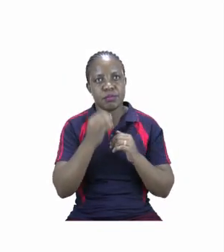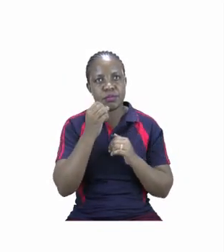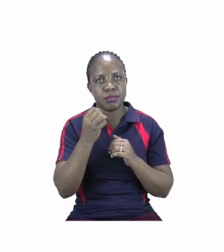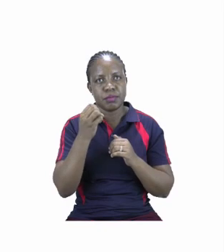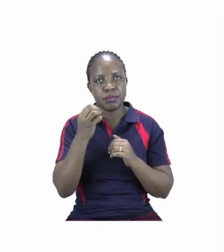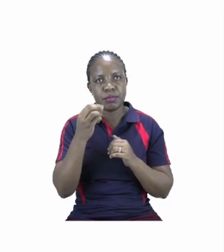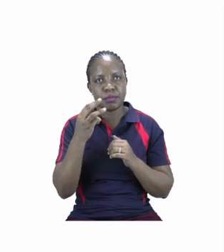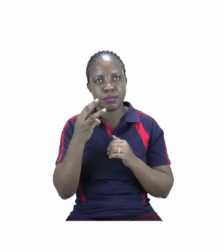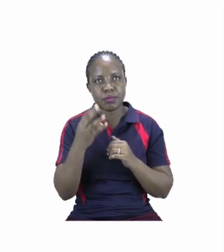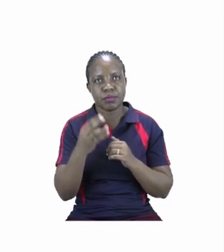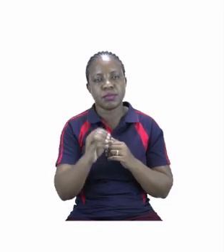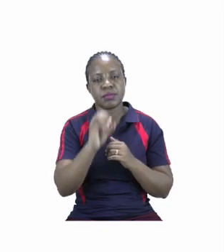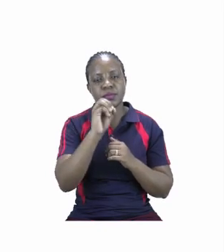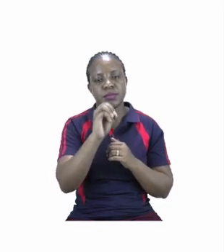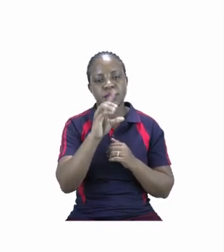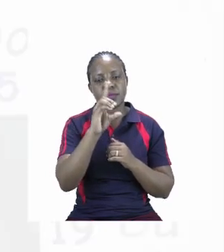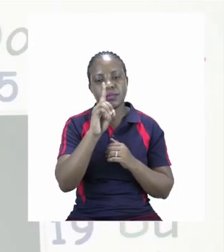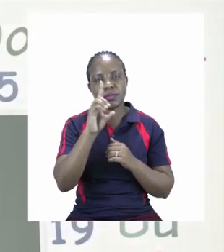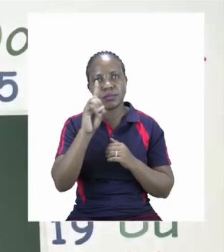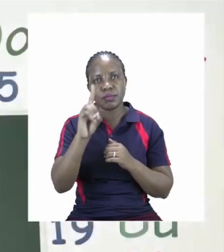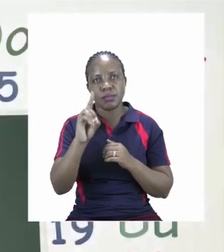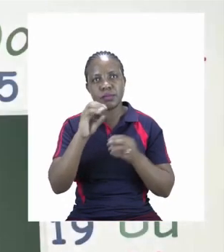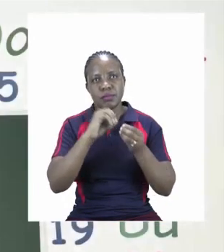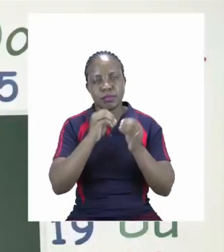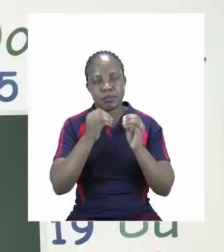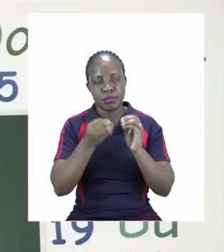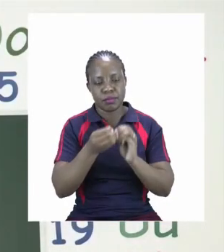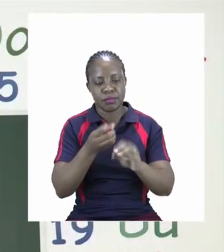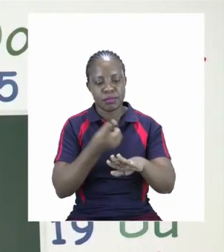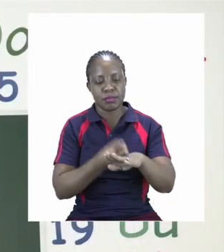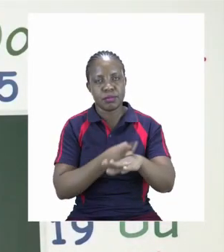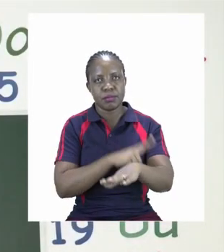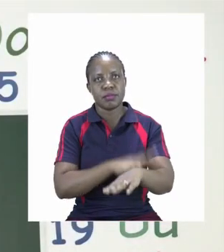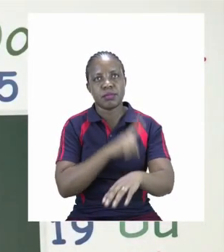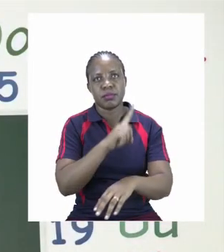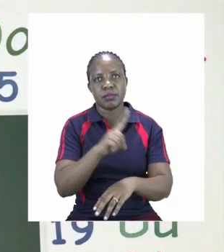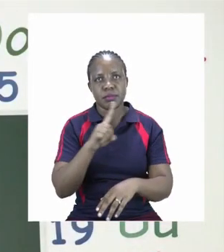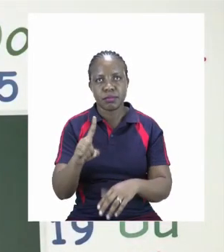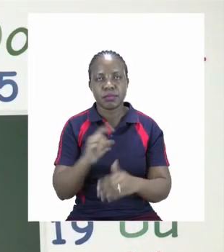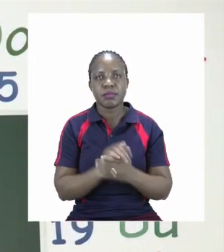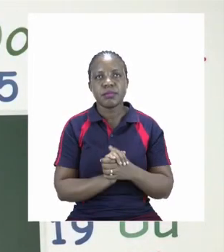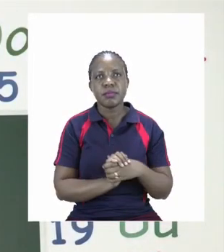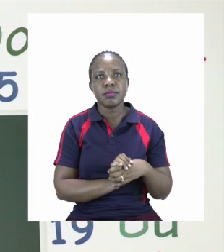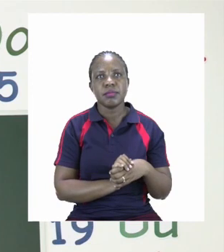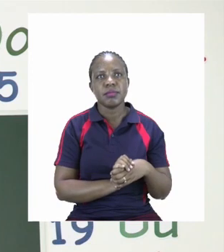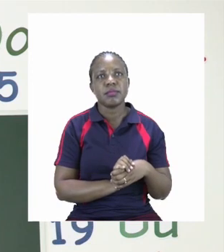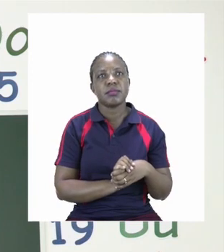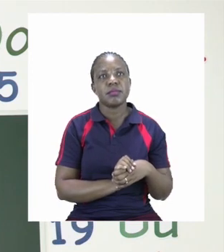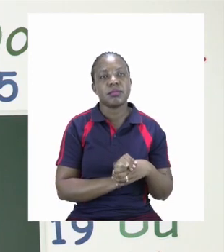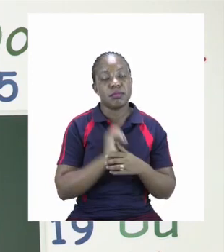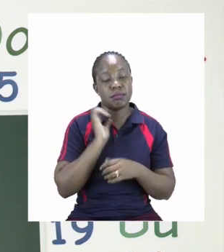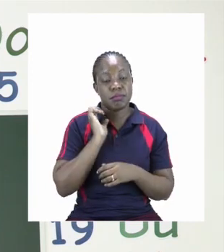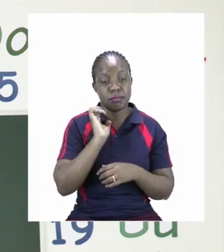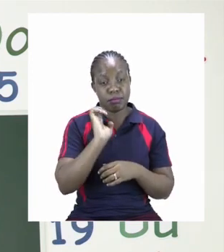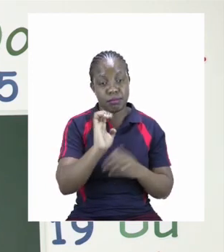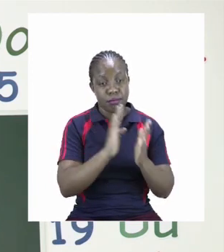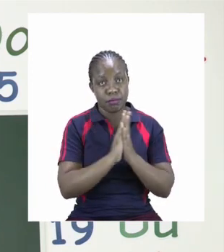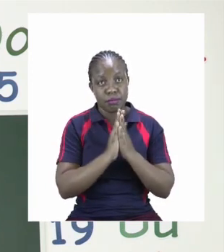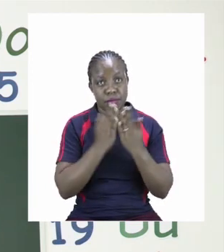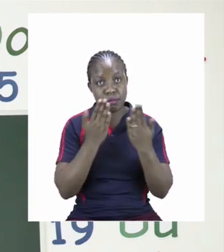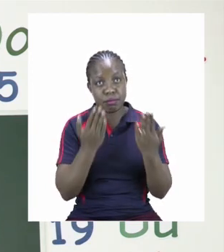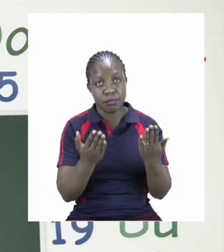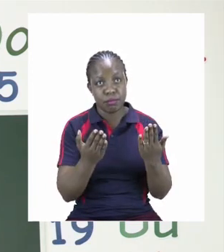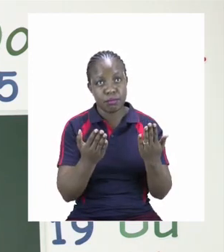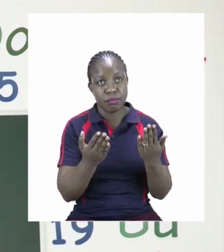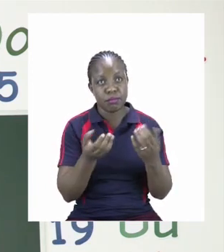you. Let's take a look at the board. So in your booklet, they have been giving you 11,